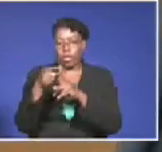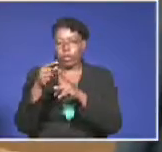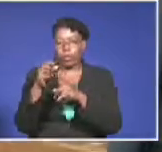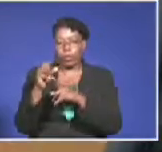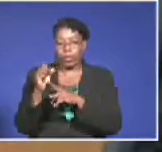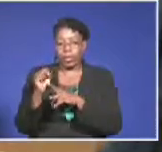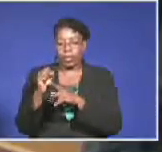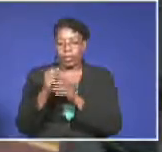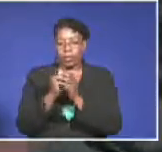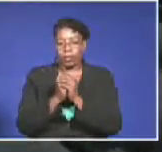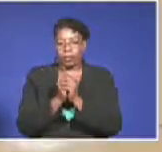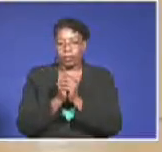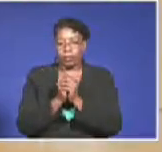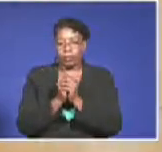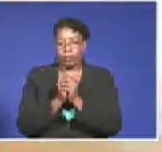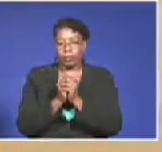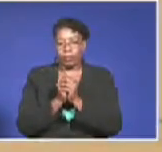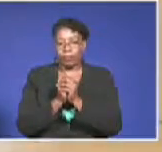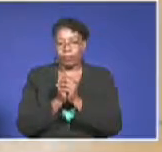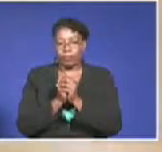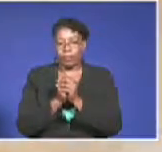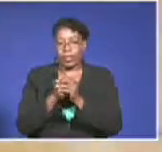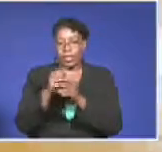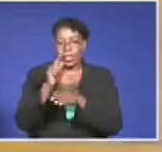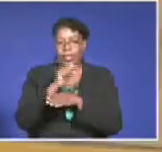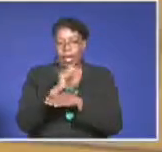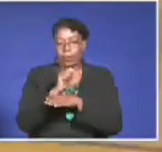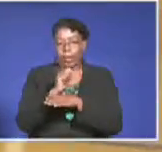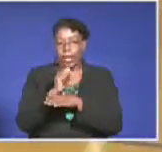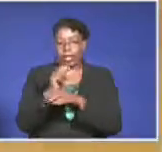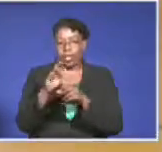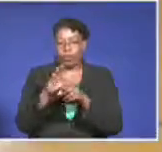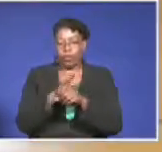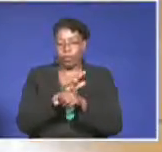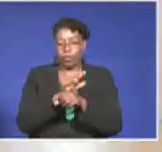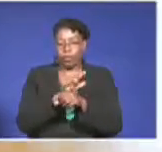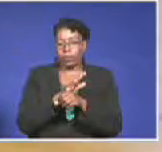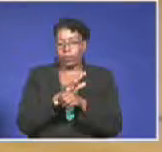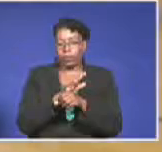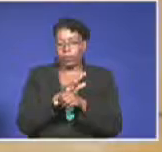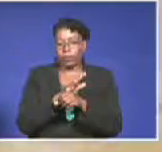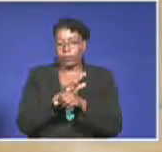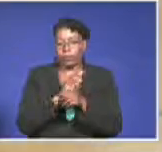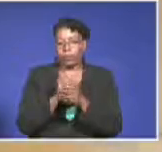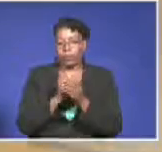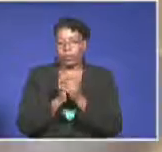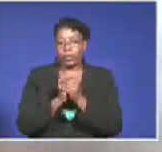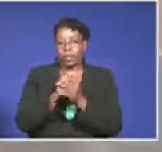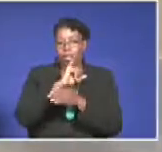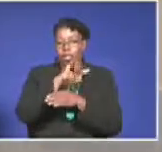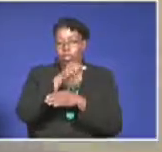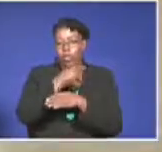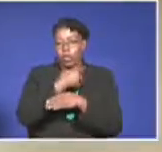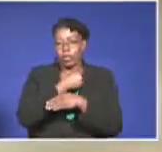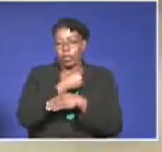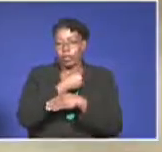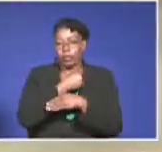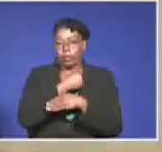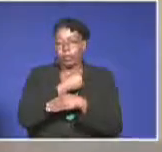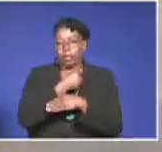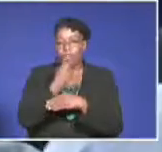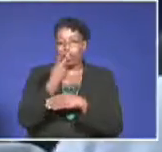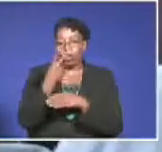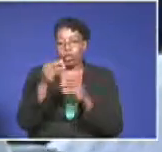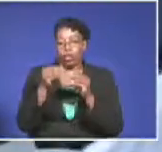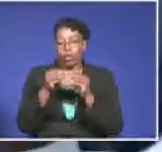1-2 Euro step floater is good. Tabernacle now in full court press. Jaden Atkinson passes to Chris Johnson. Johnson to Paul Green. Fumbles the ball.